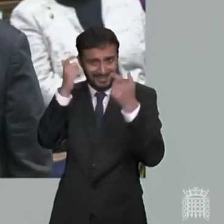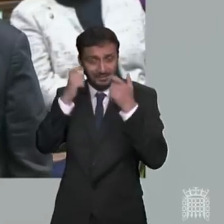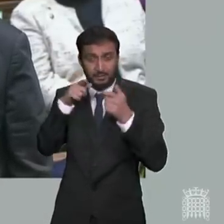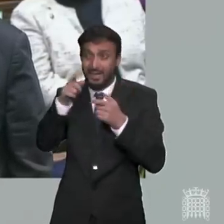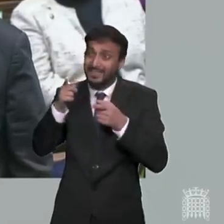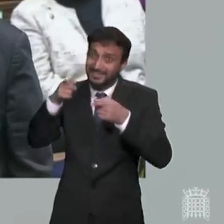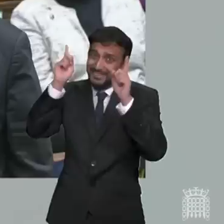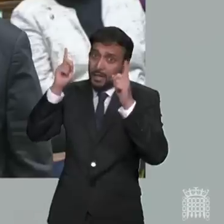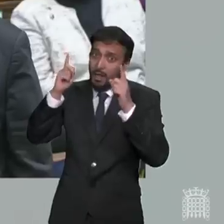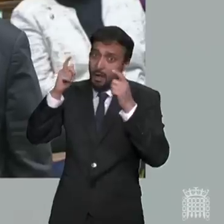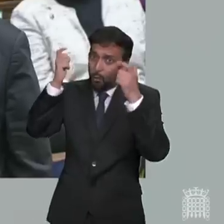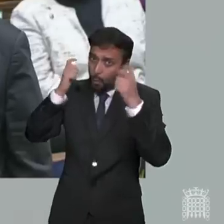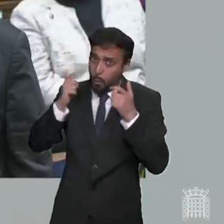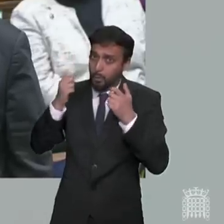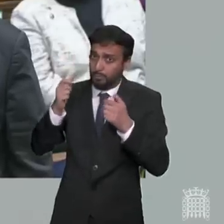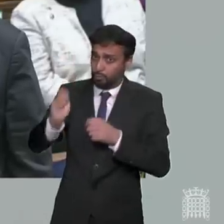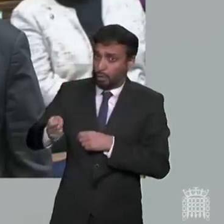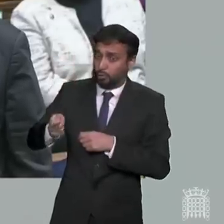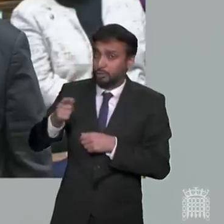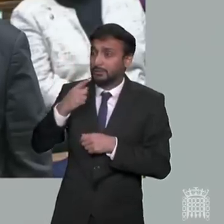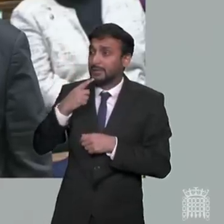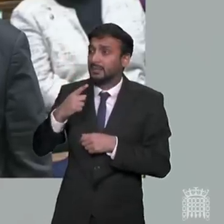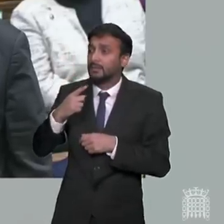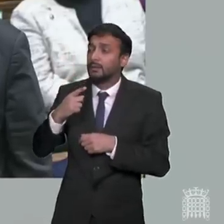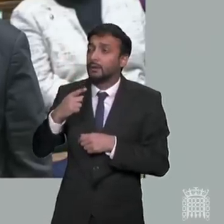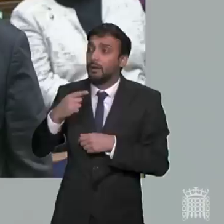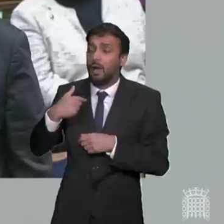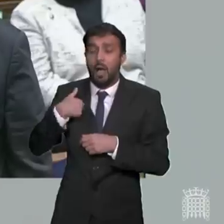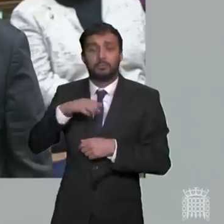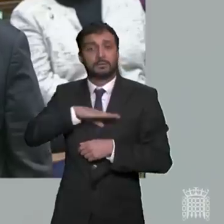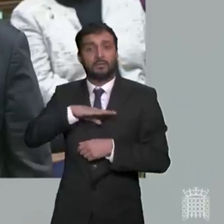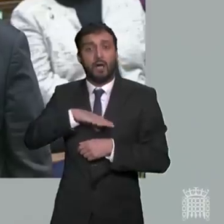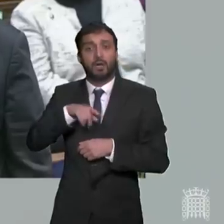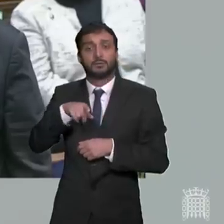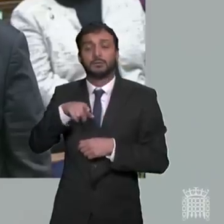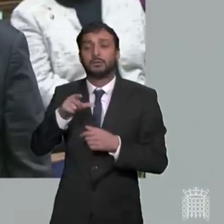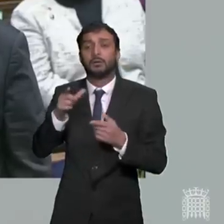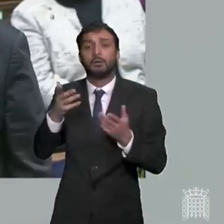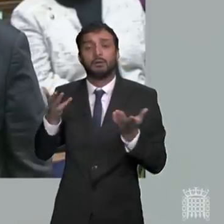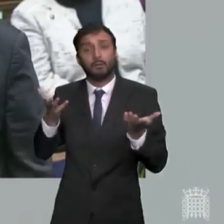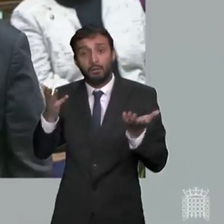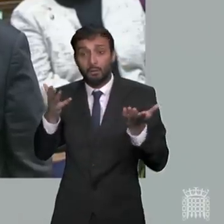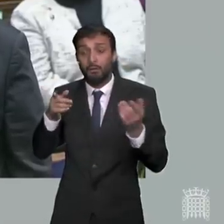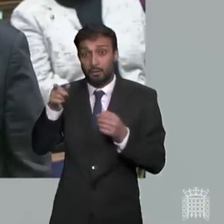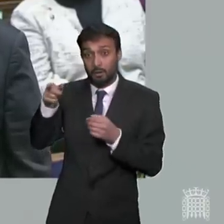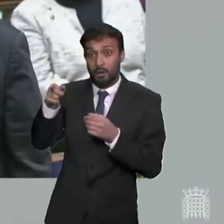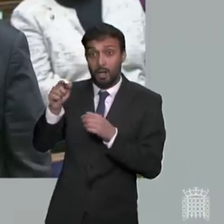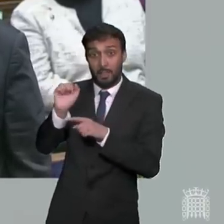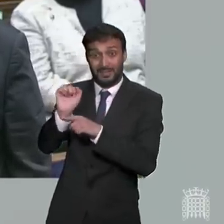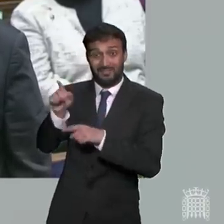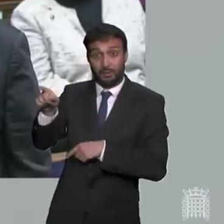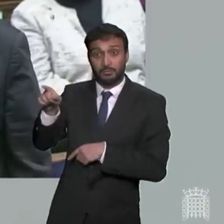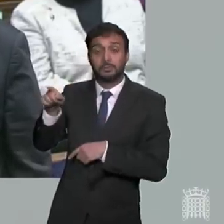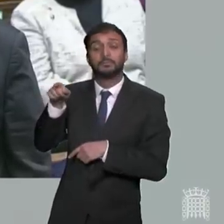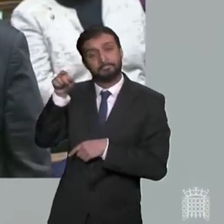Mr. Justice Spencer, said, "I am satisfied that on the balance of probabilities that the defendant, Saleh Mabrouk, is jointly liable for the